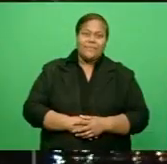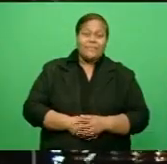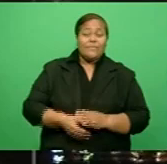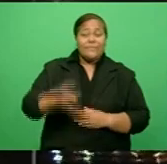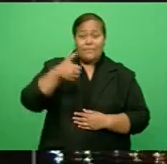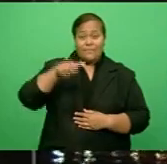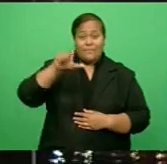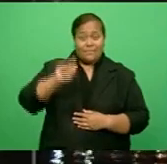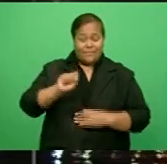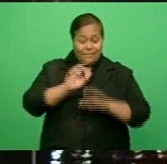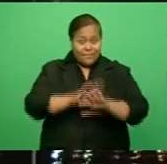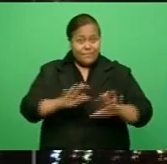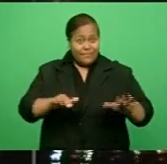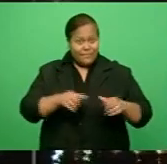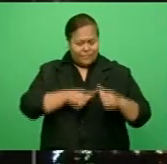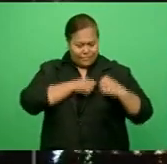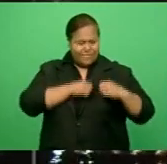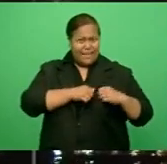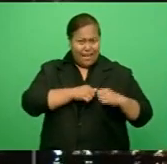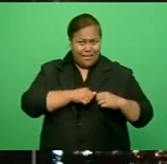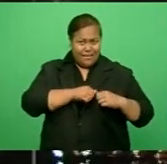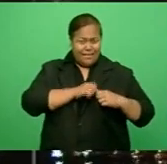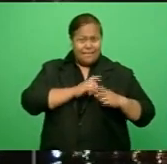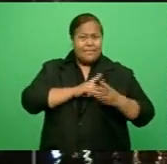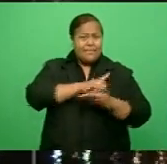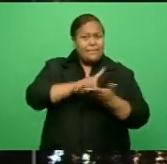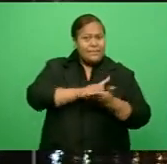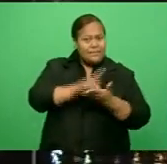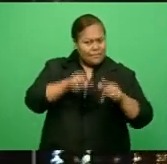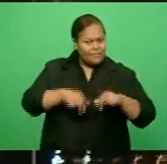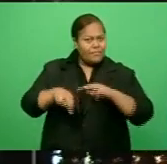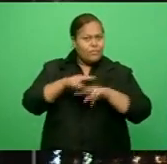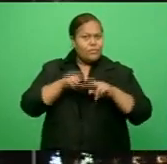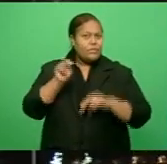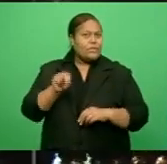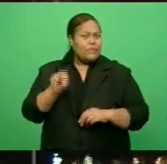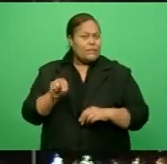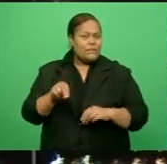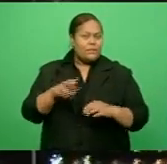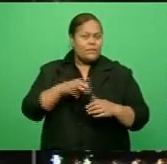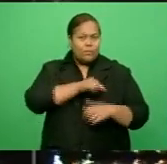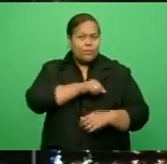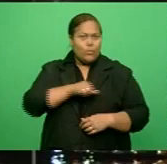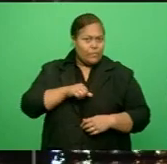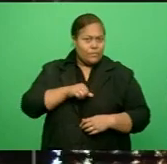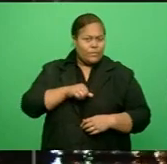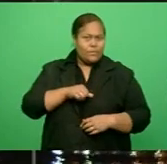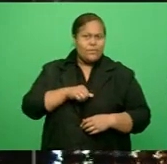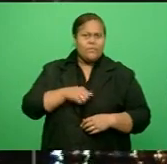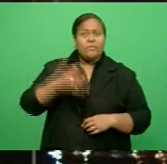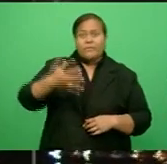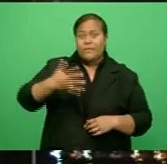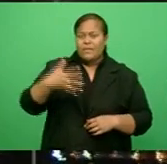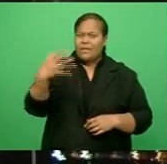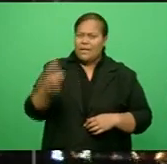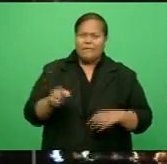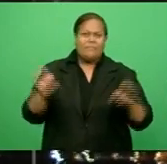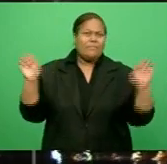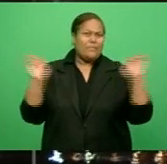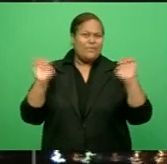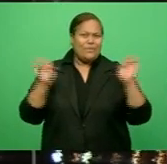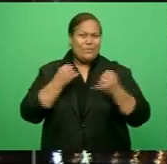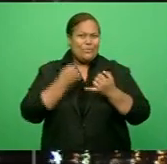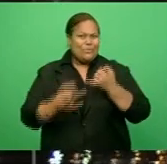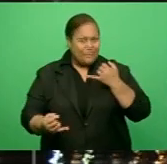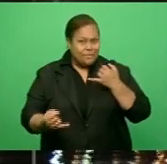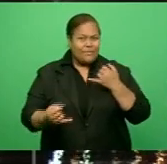children with congenital heart disease in the country are in need of operation, and 15 of them are in critical condition. This was revealed by Sai